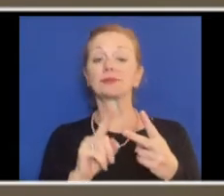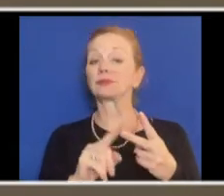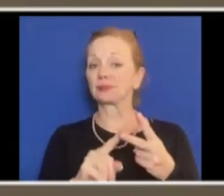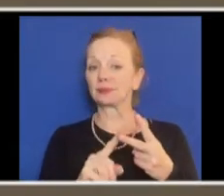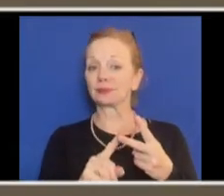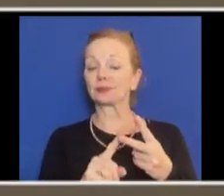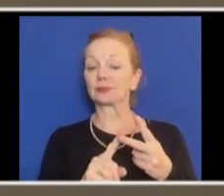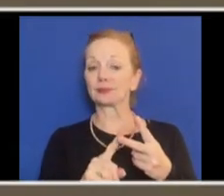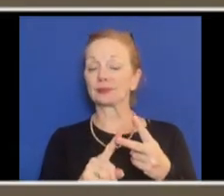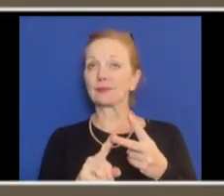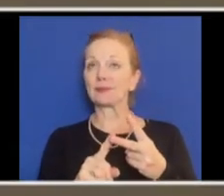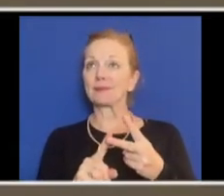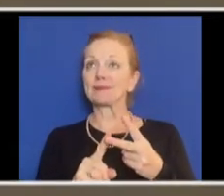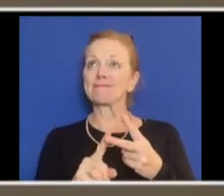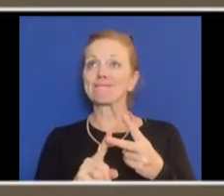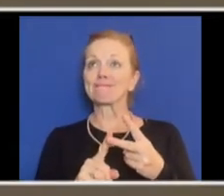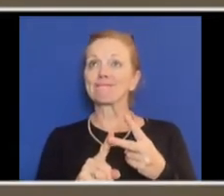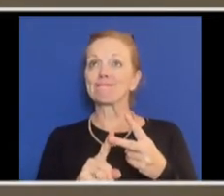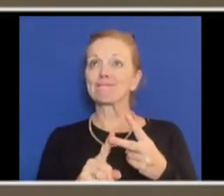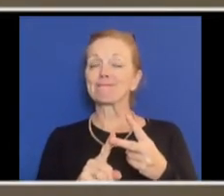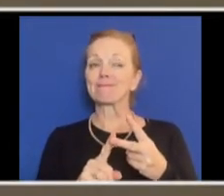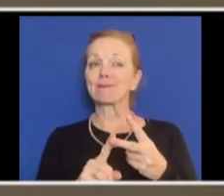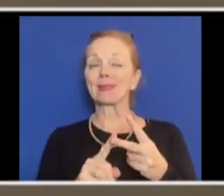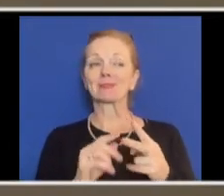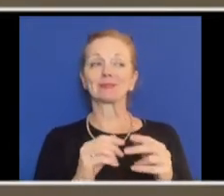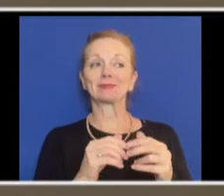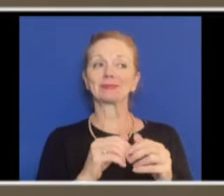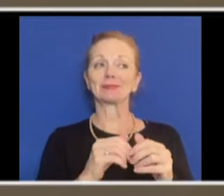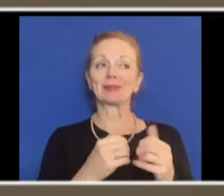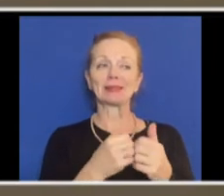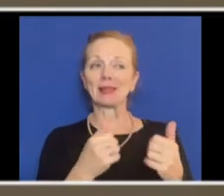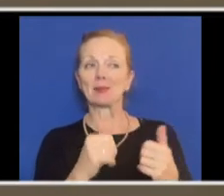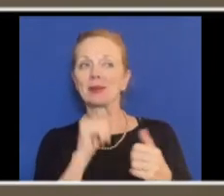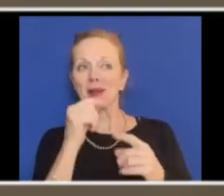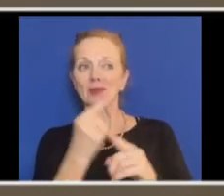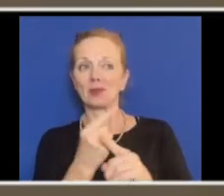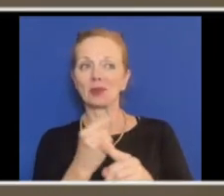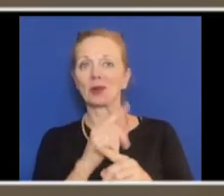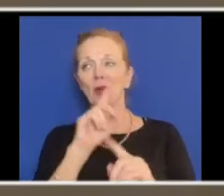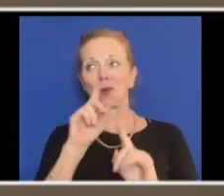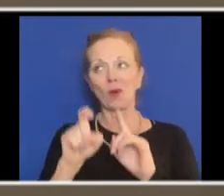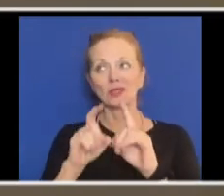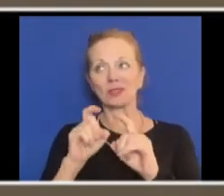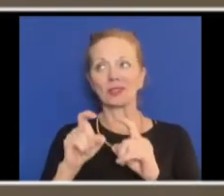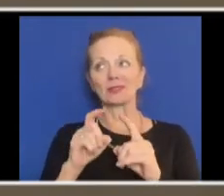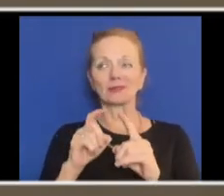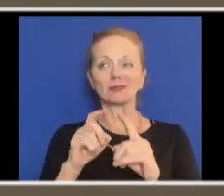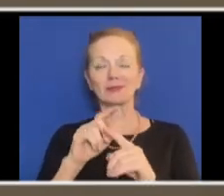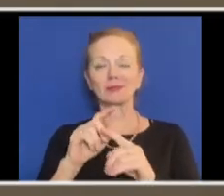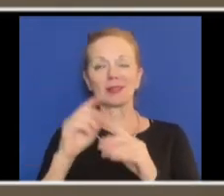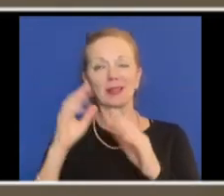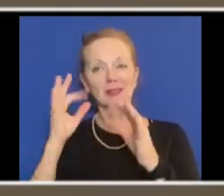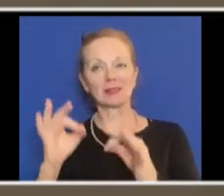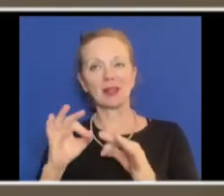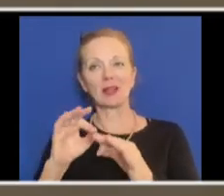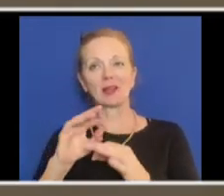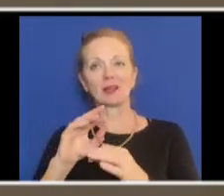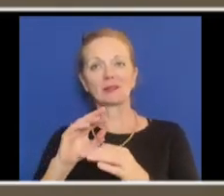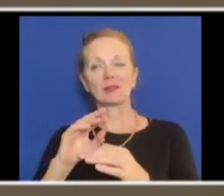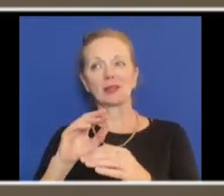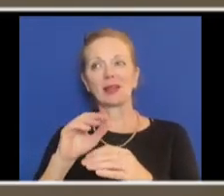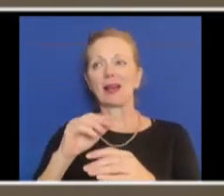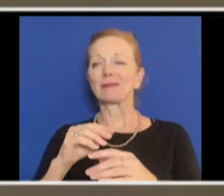um I aside from the inappropriateness of questioning the great hard-working zoning committee is the highly inappropriate